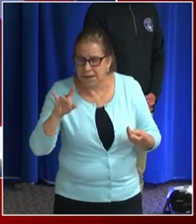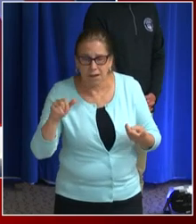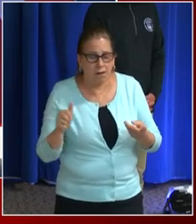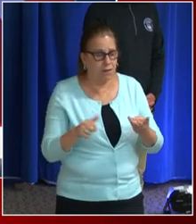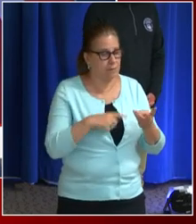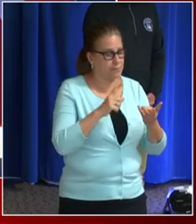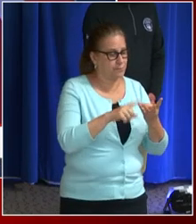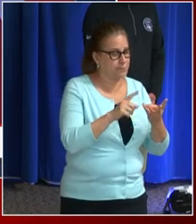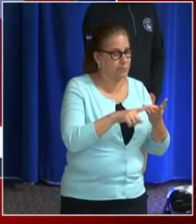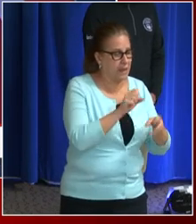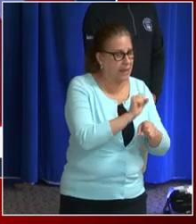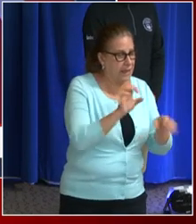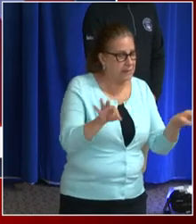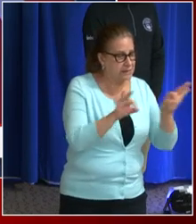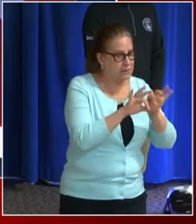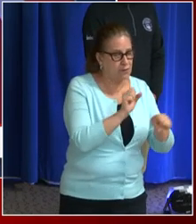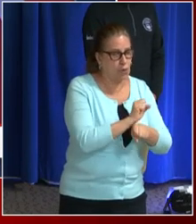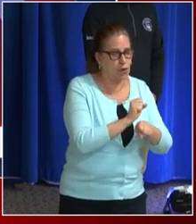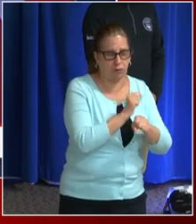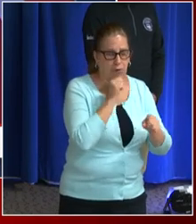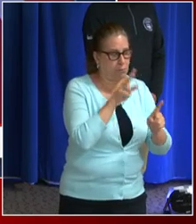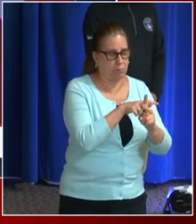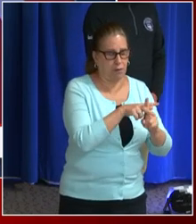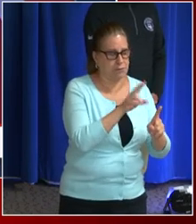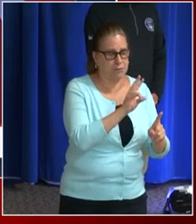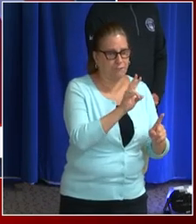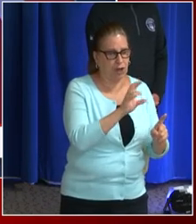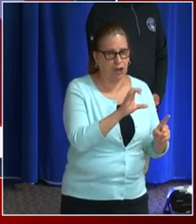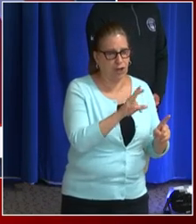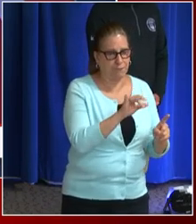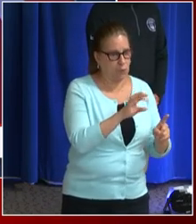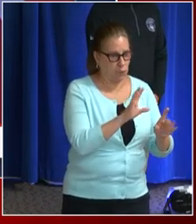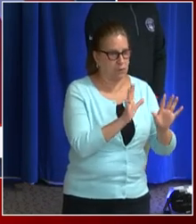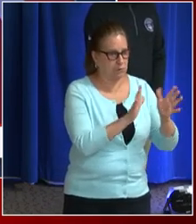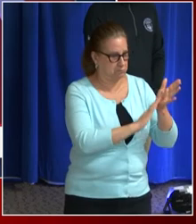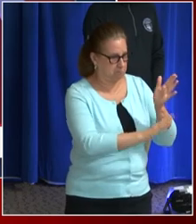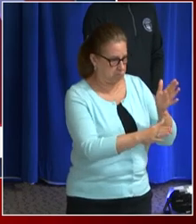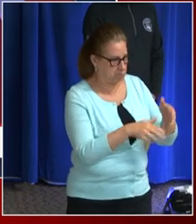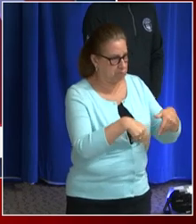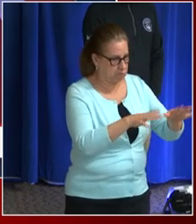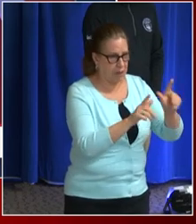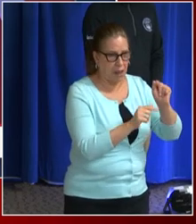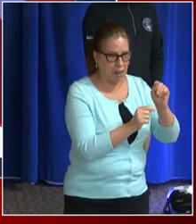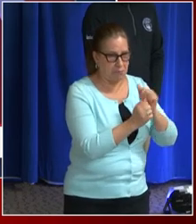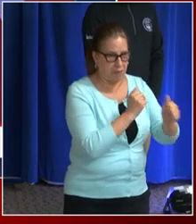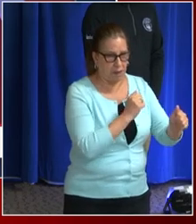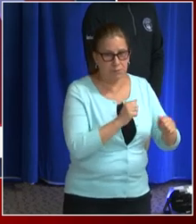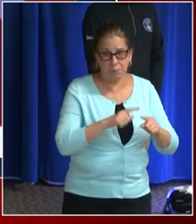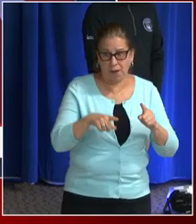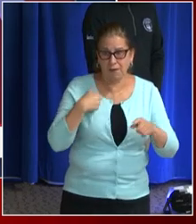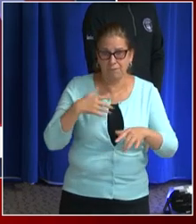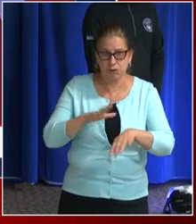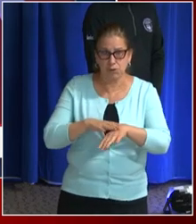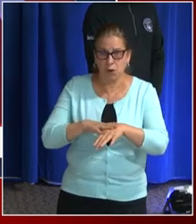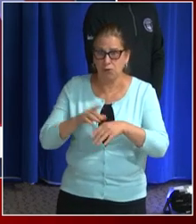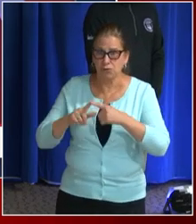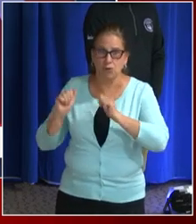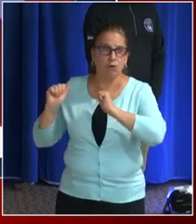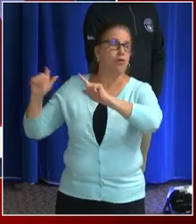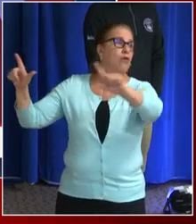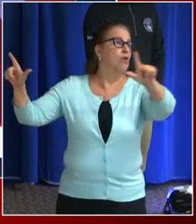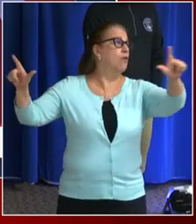folks. At 6:30 p.m. last night, in addition to those warnings that were given to the public, we